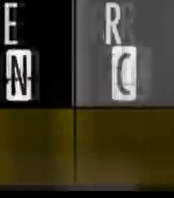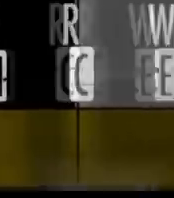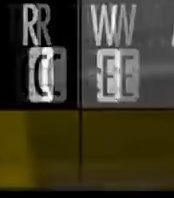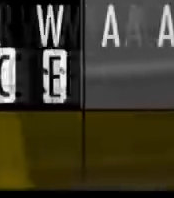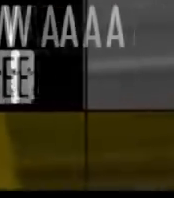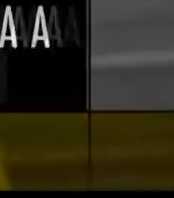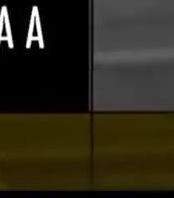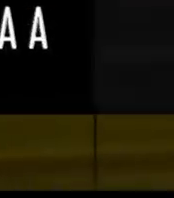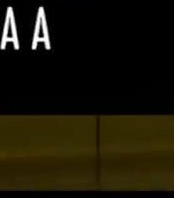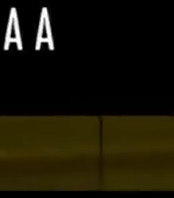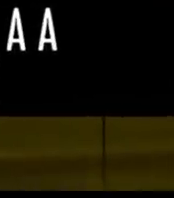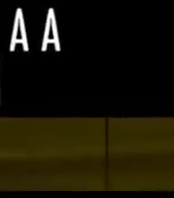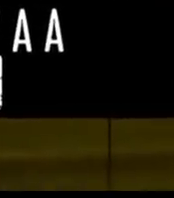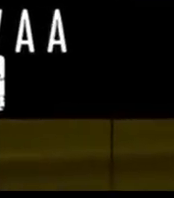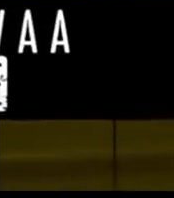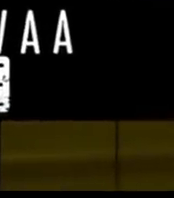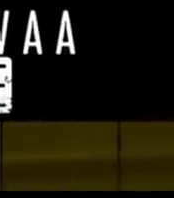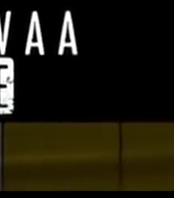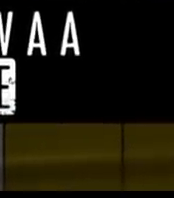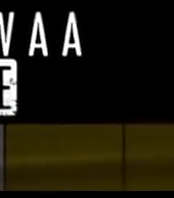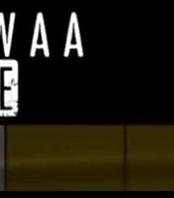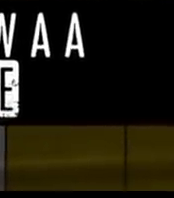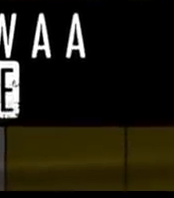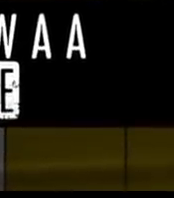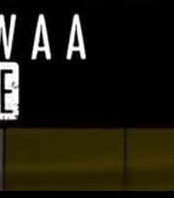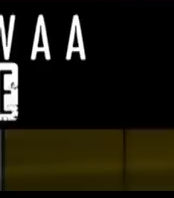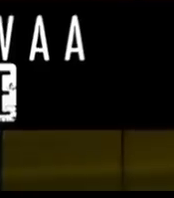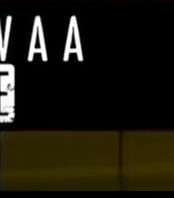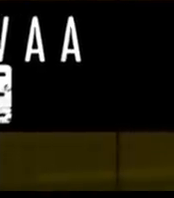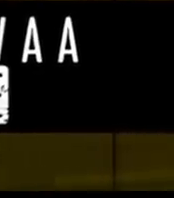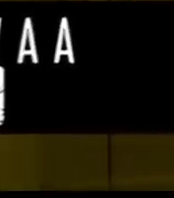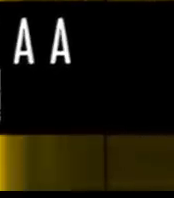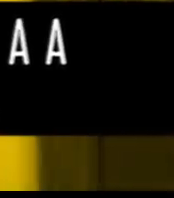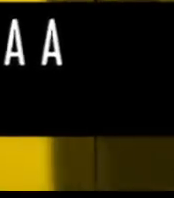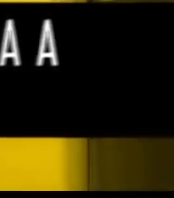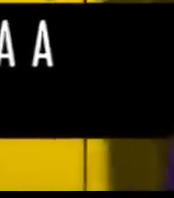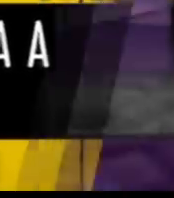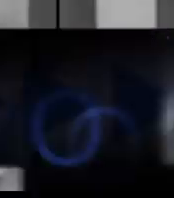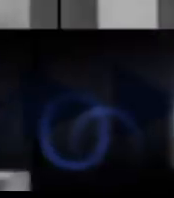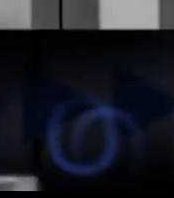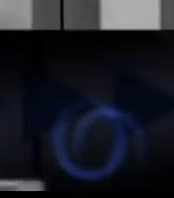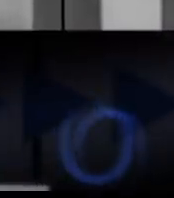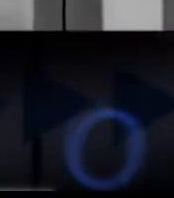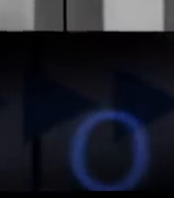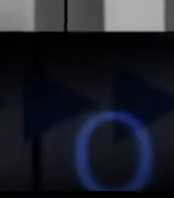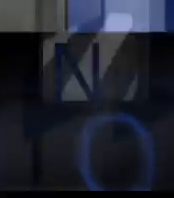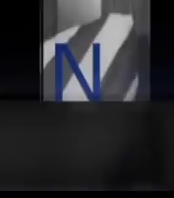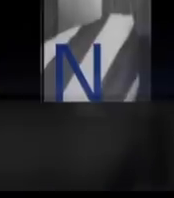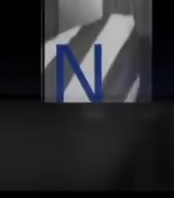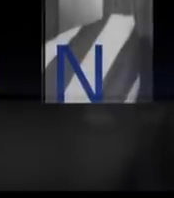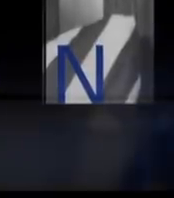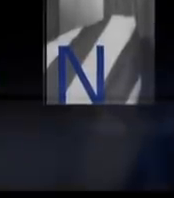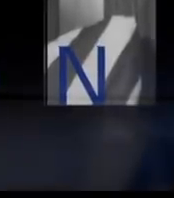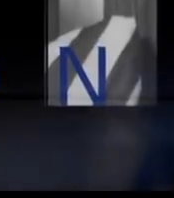will never reap. Get out and make hay. Keep the pride and heat away.